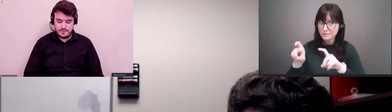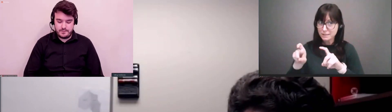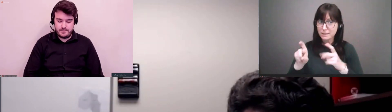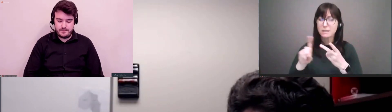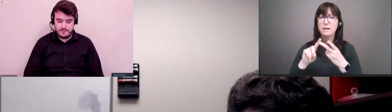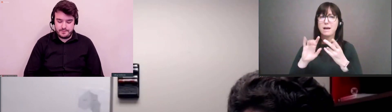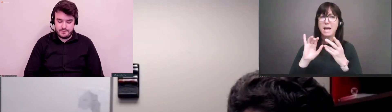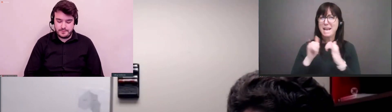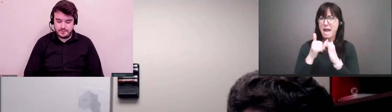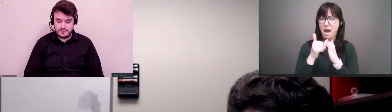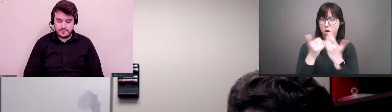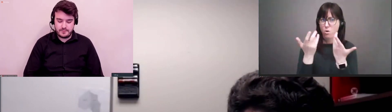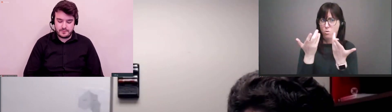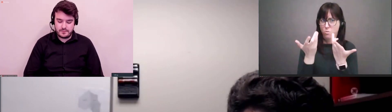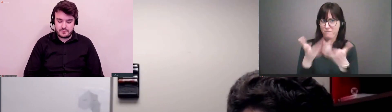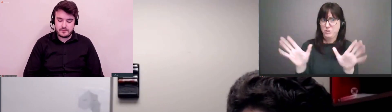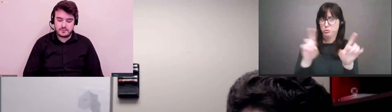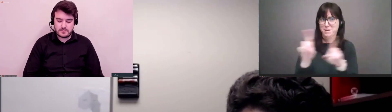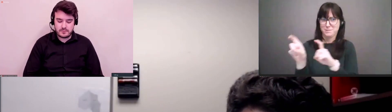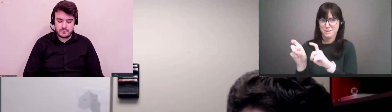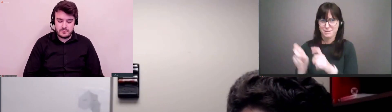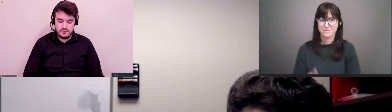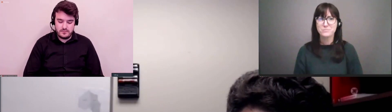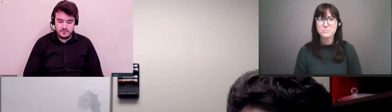it being ramped up?